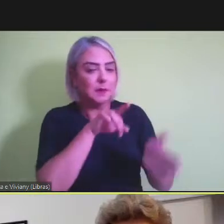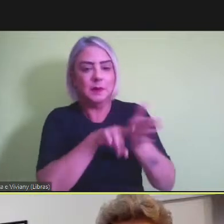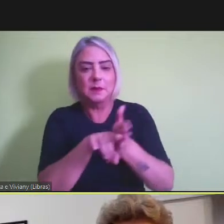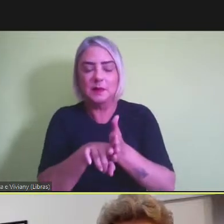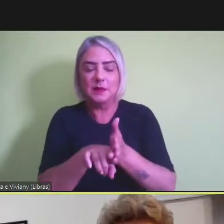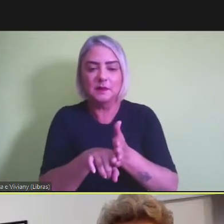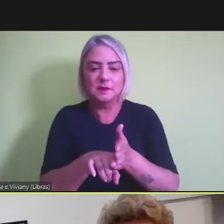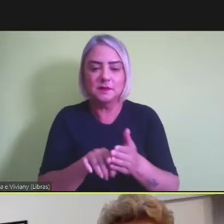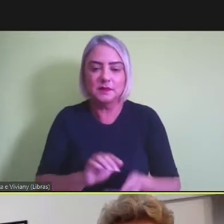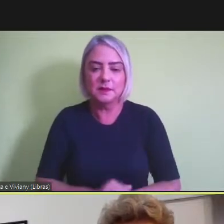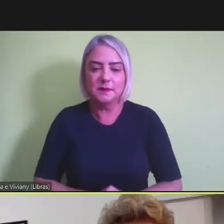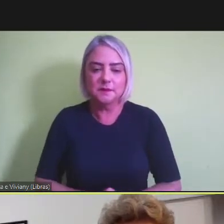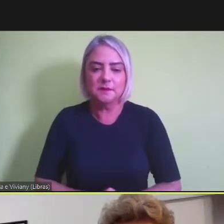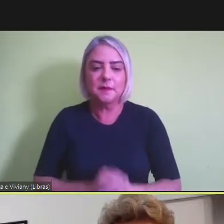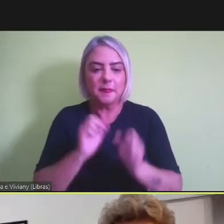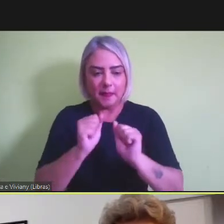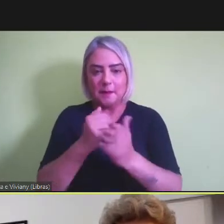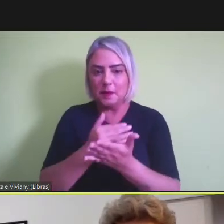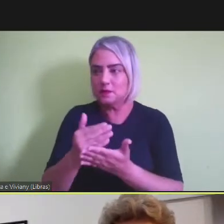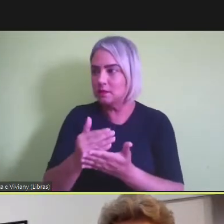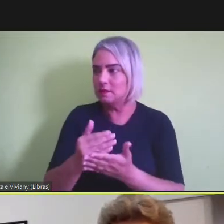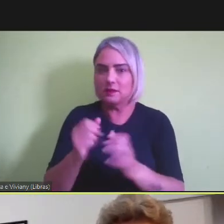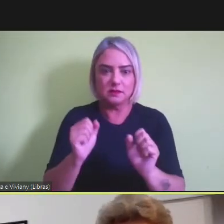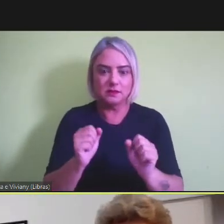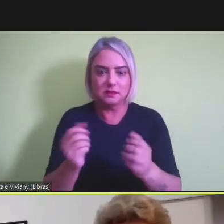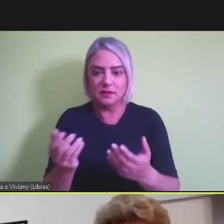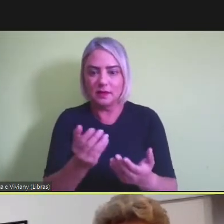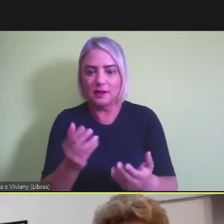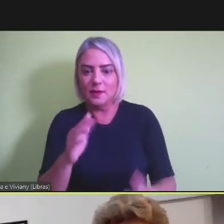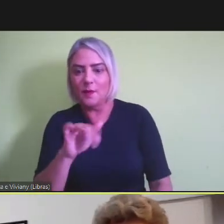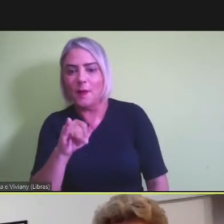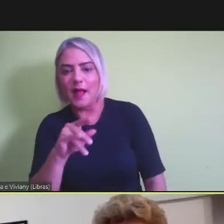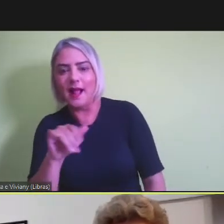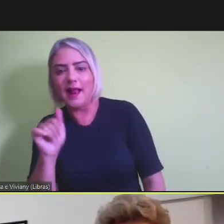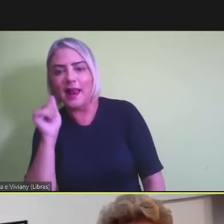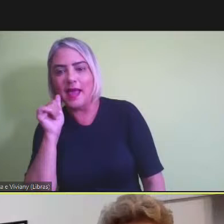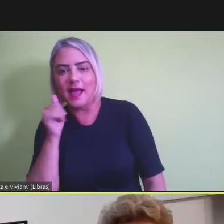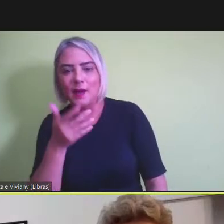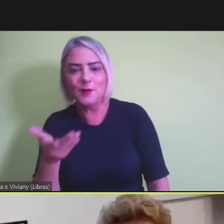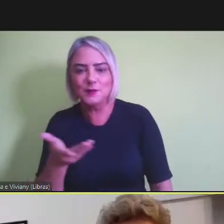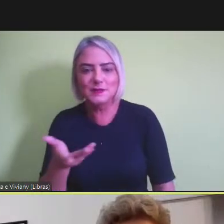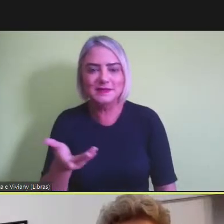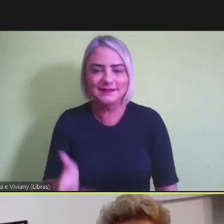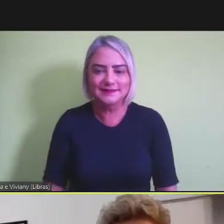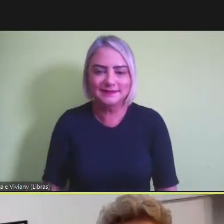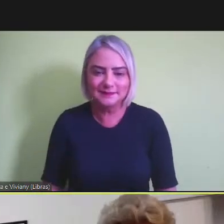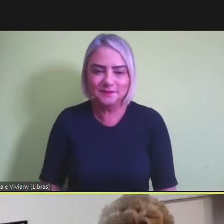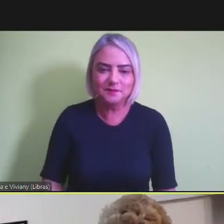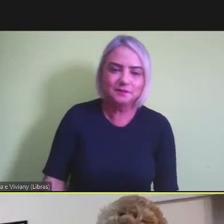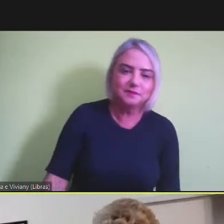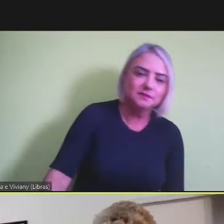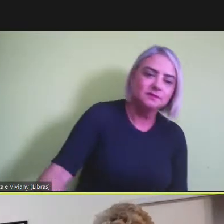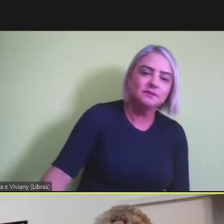Well, thank you for the question. I think that I can begin, or maybe Claudia.